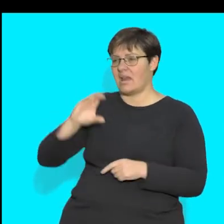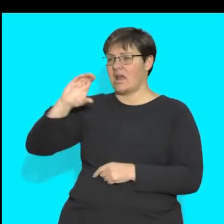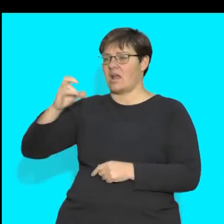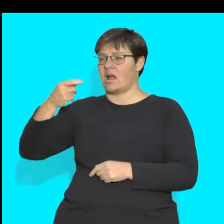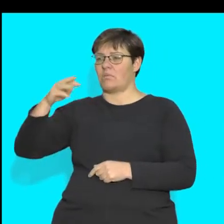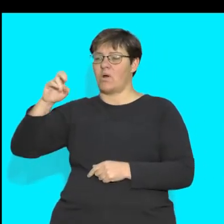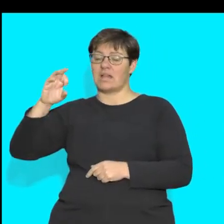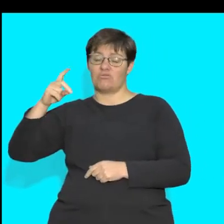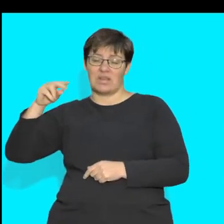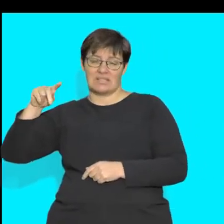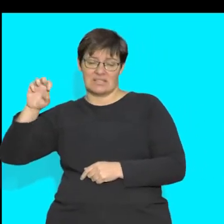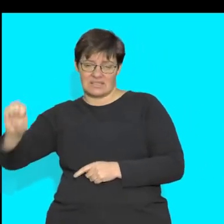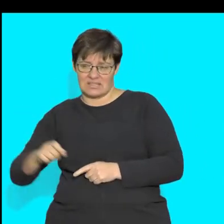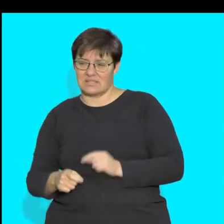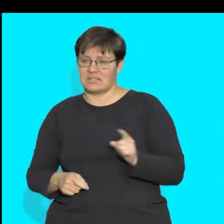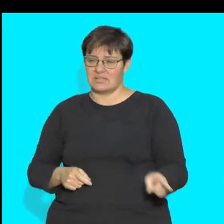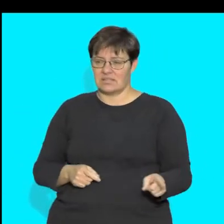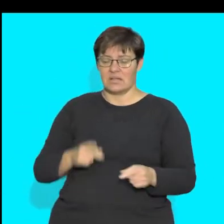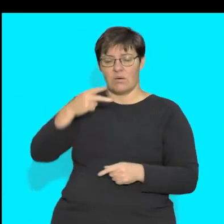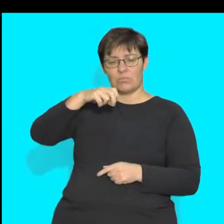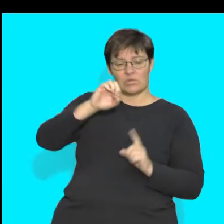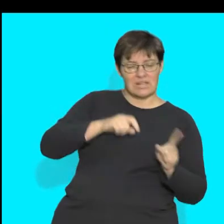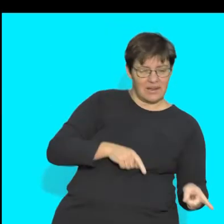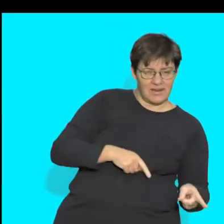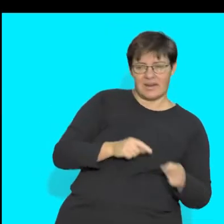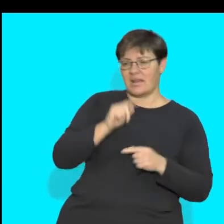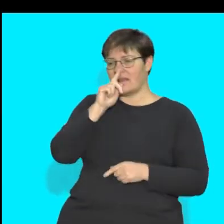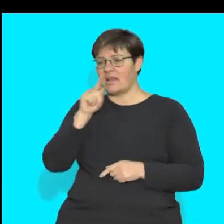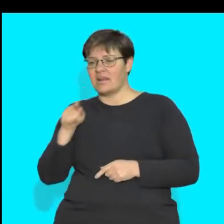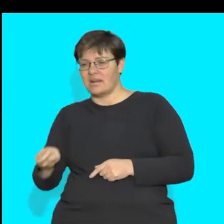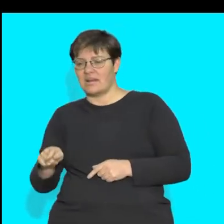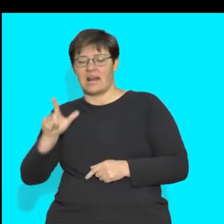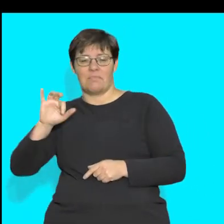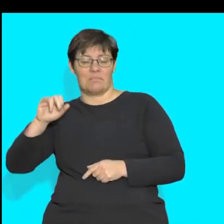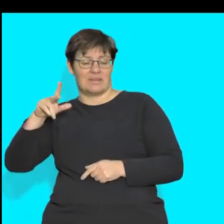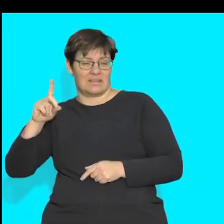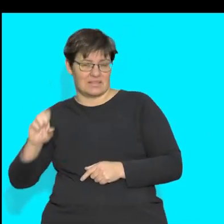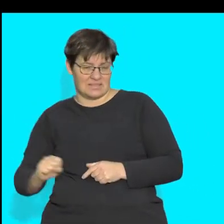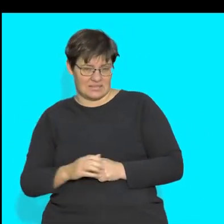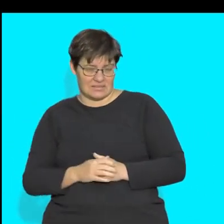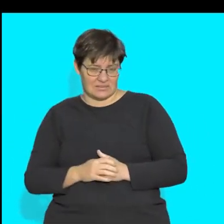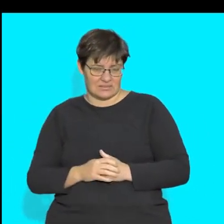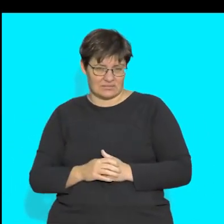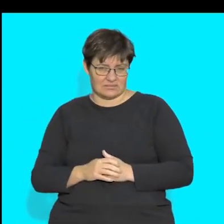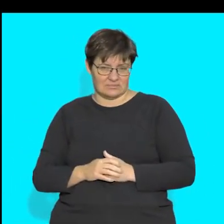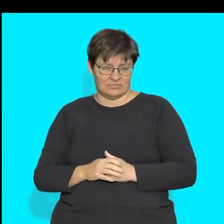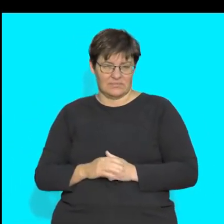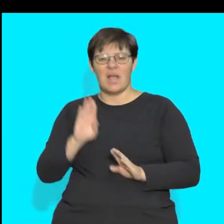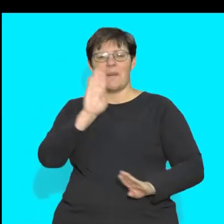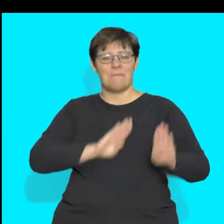carbohydrate, and protein, and we're going to come to this one just now, lipids,